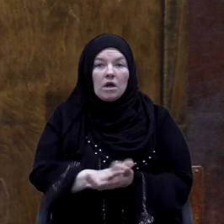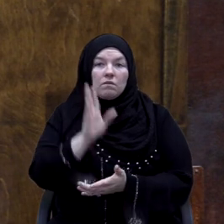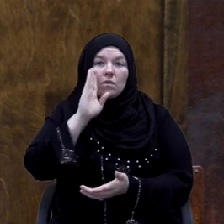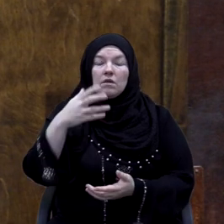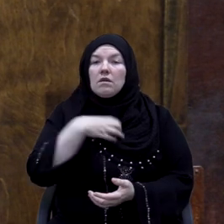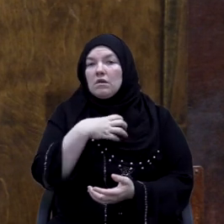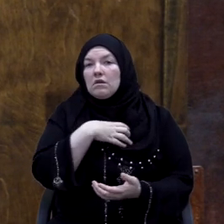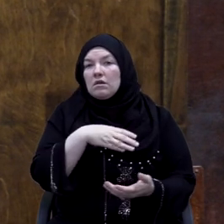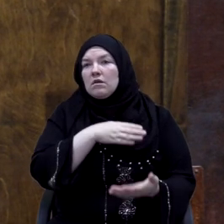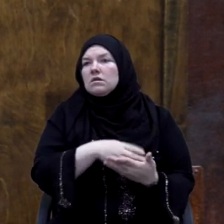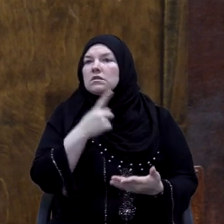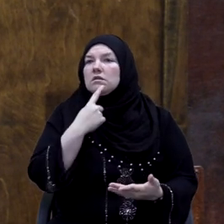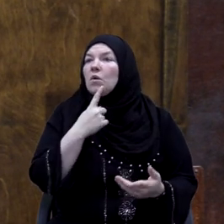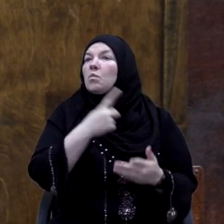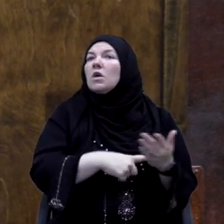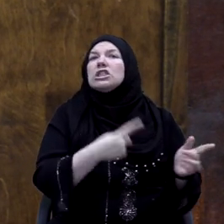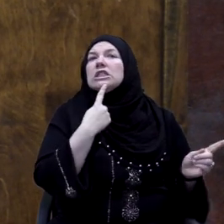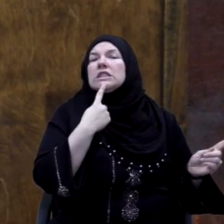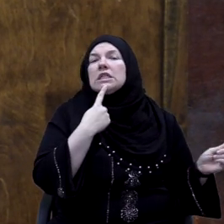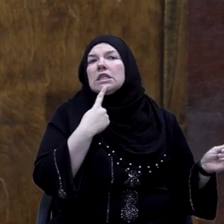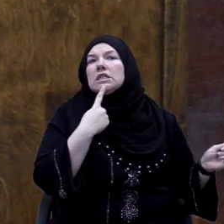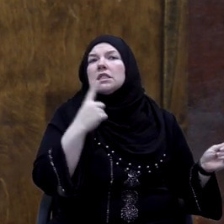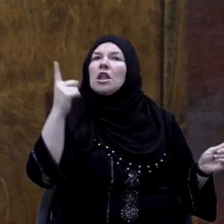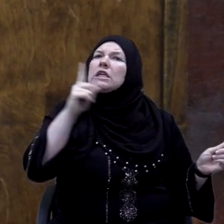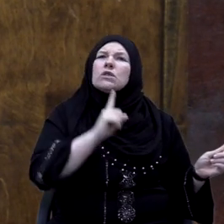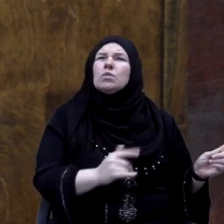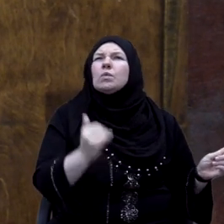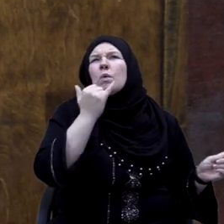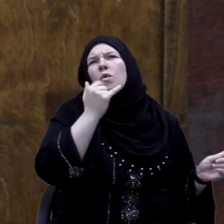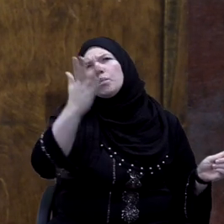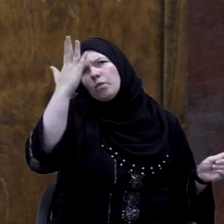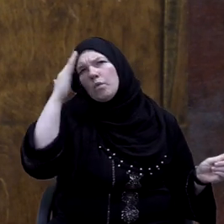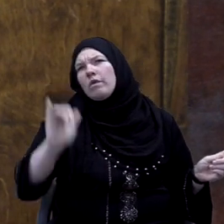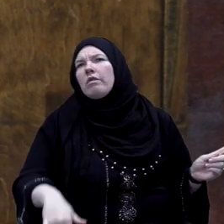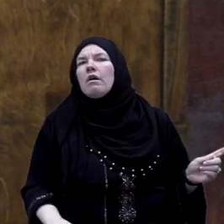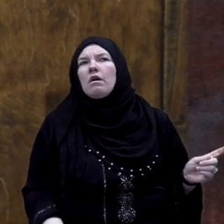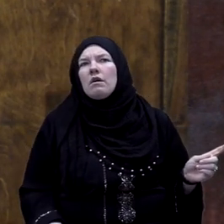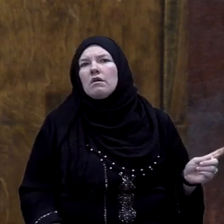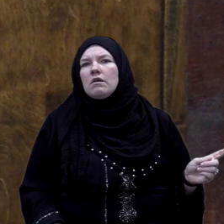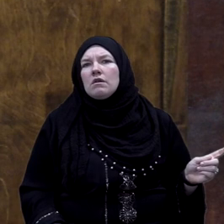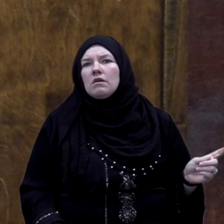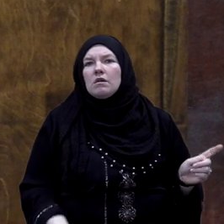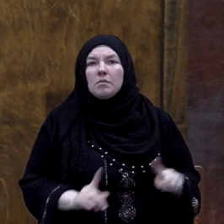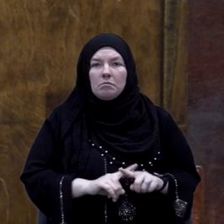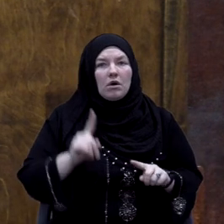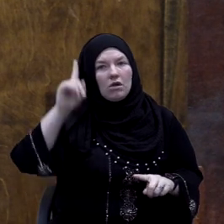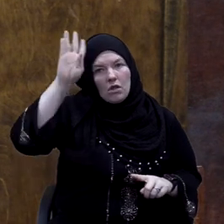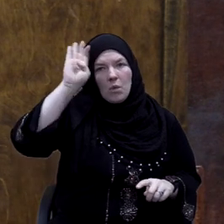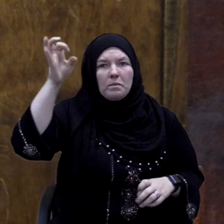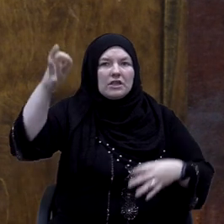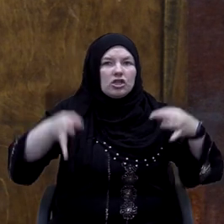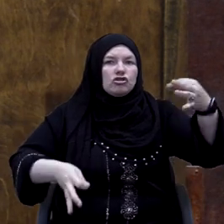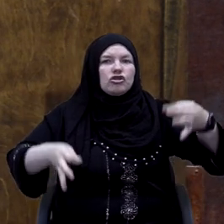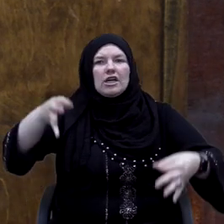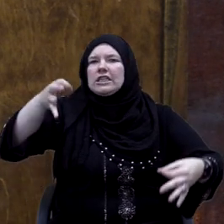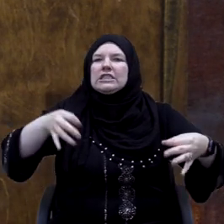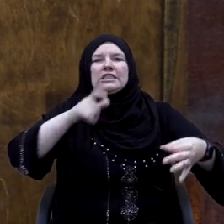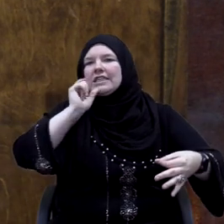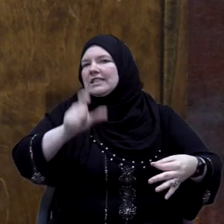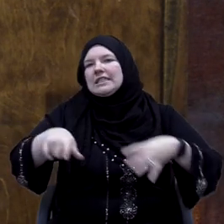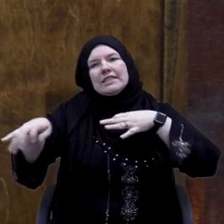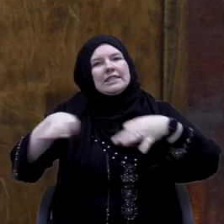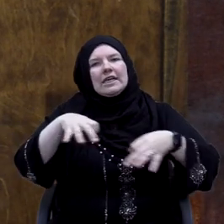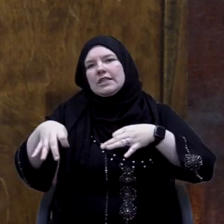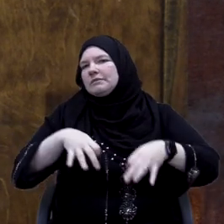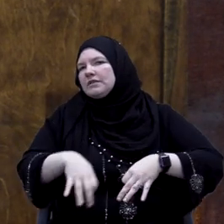say, what she says, Allah, is wrong. You know that. But Allah will be the judge. He doesn't need